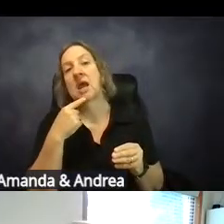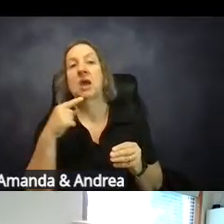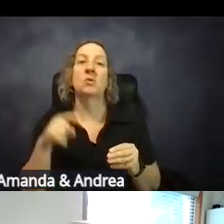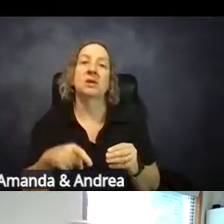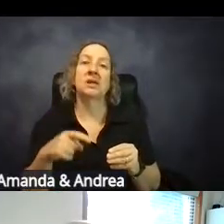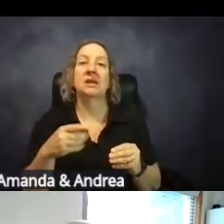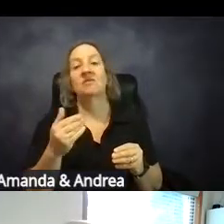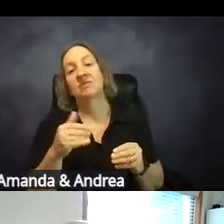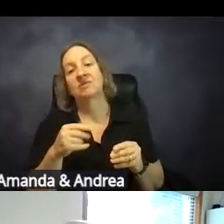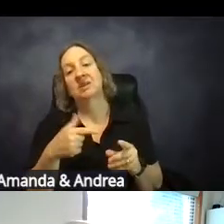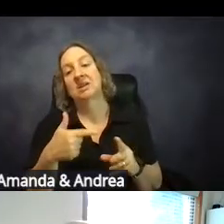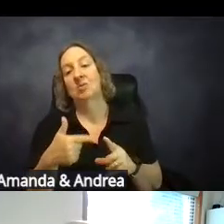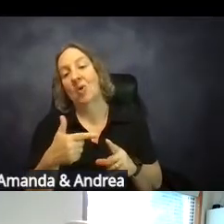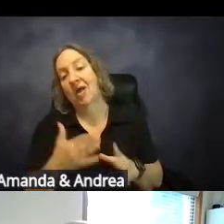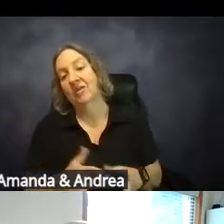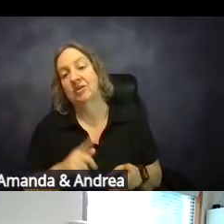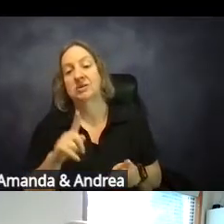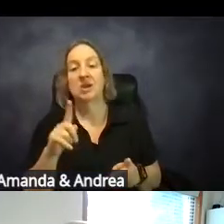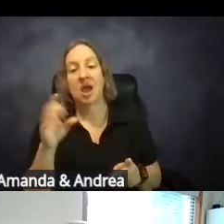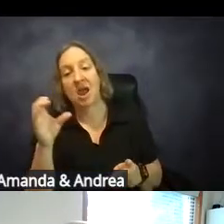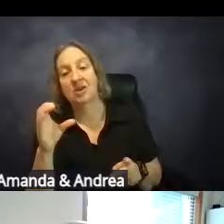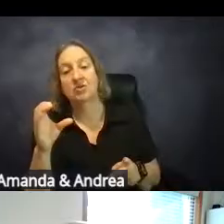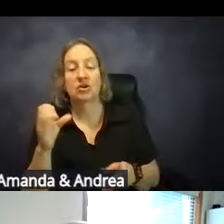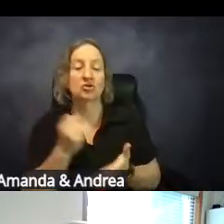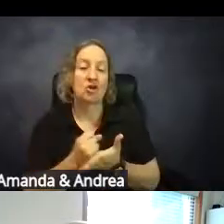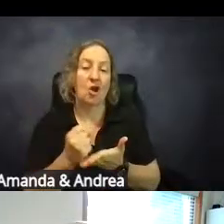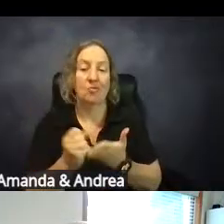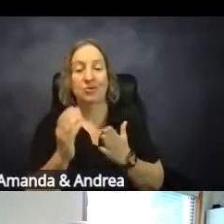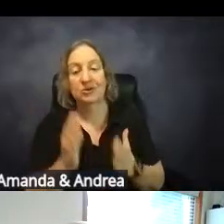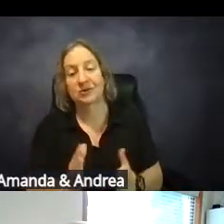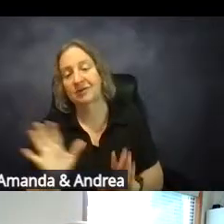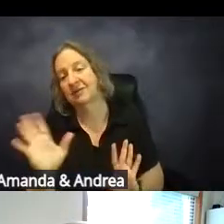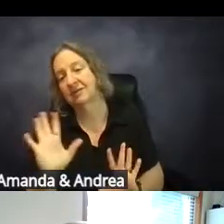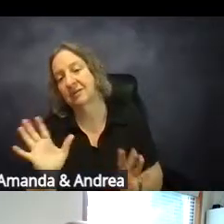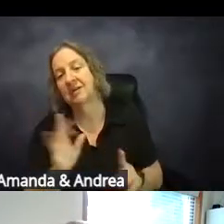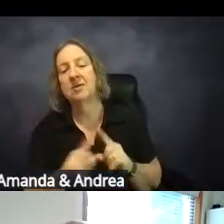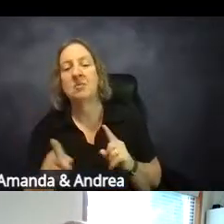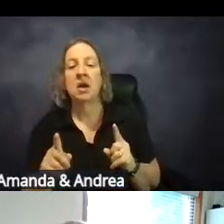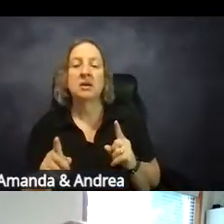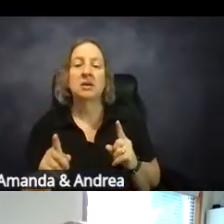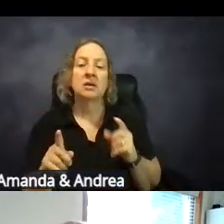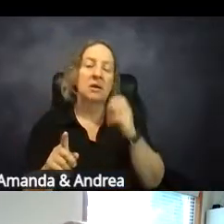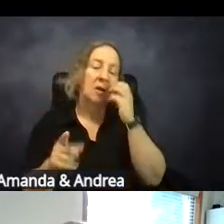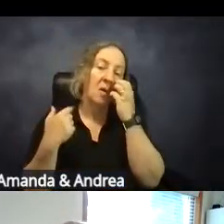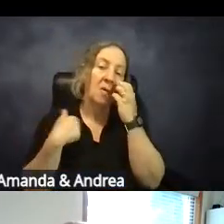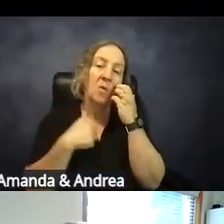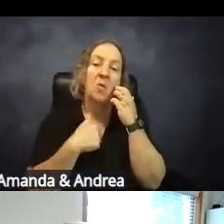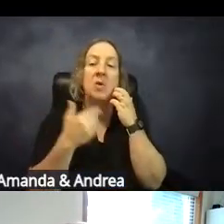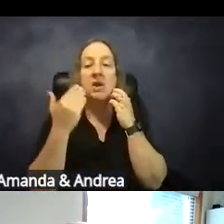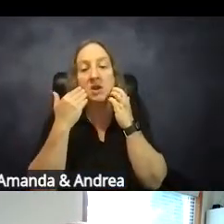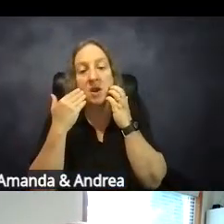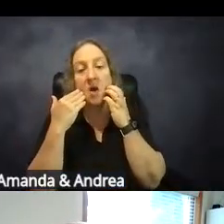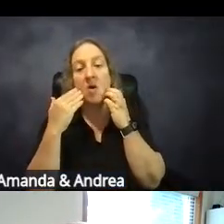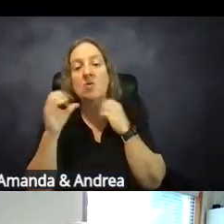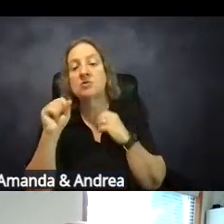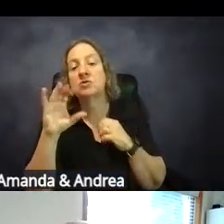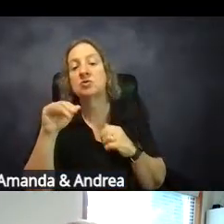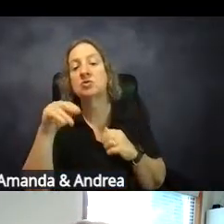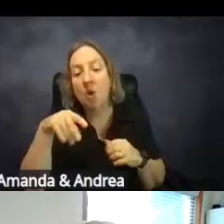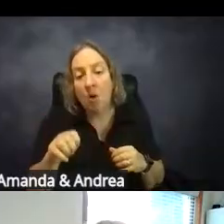15 welders and 100 carpenters, but we're saying these are the scopes that we know that we will